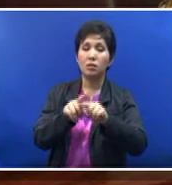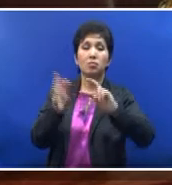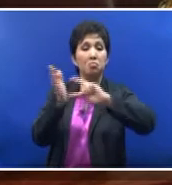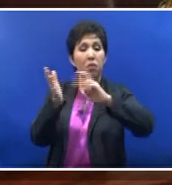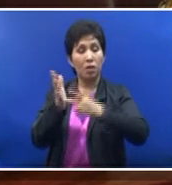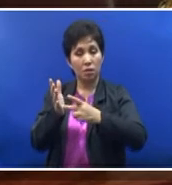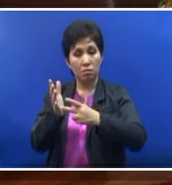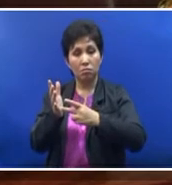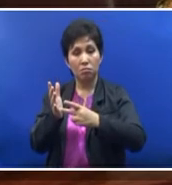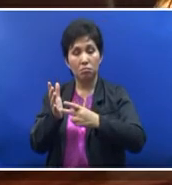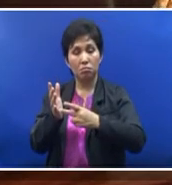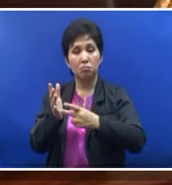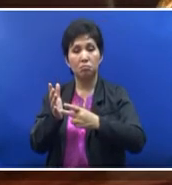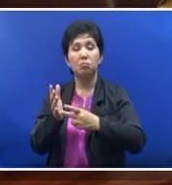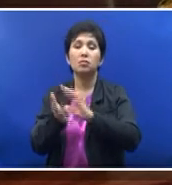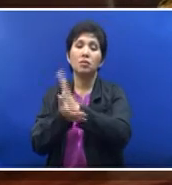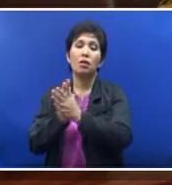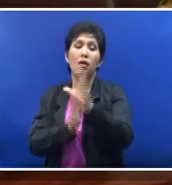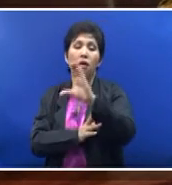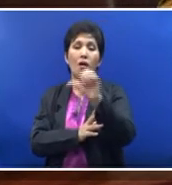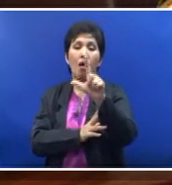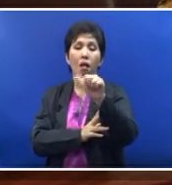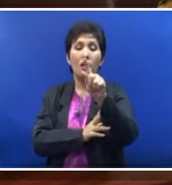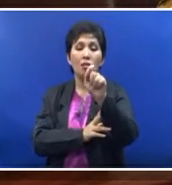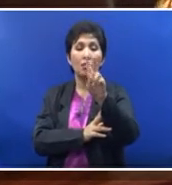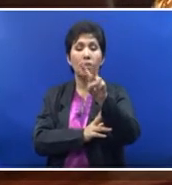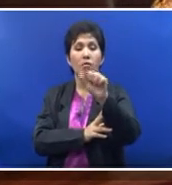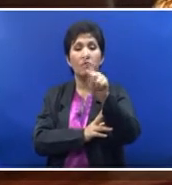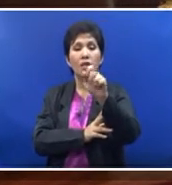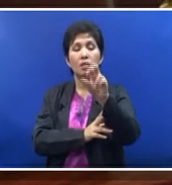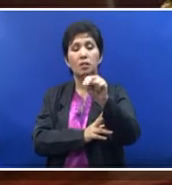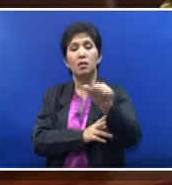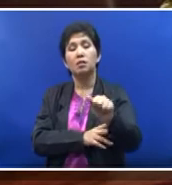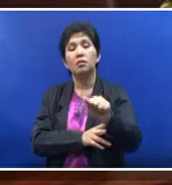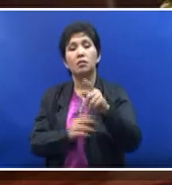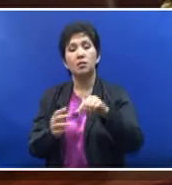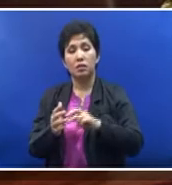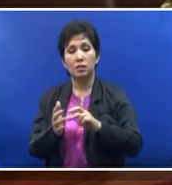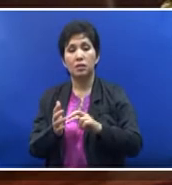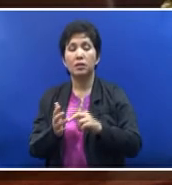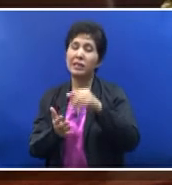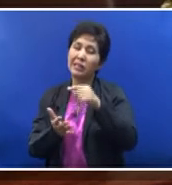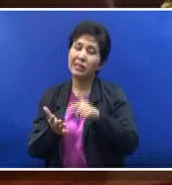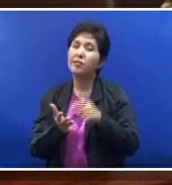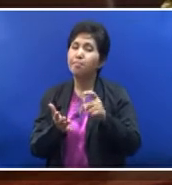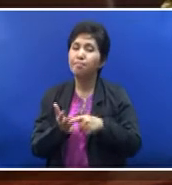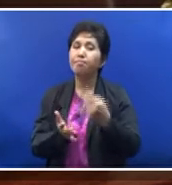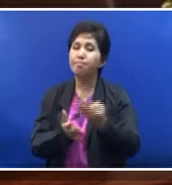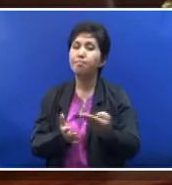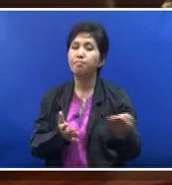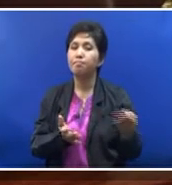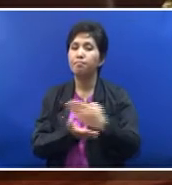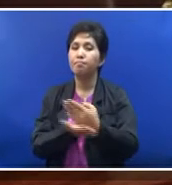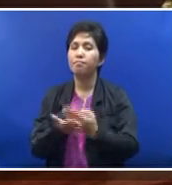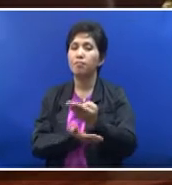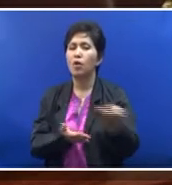nature. Okay, cultivated meaning that it is enhanced. Okay, something that you